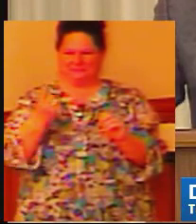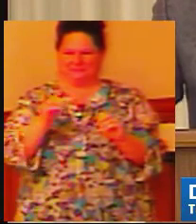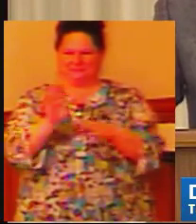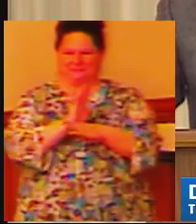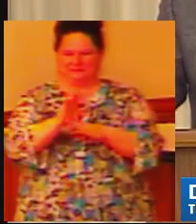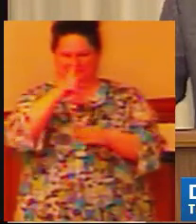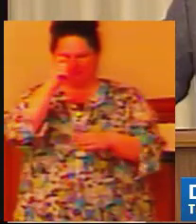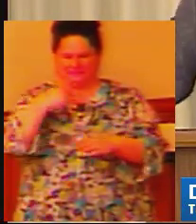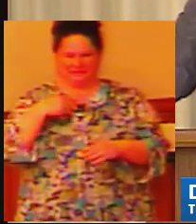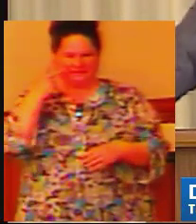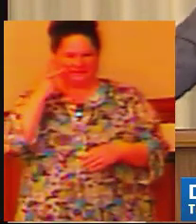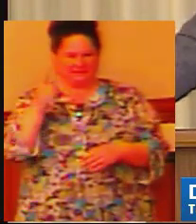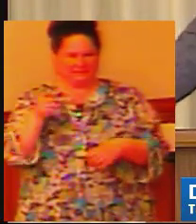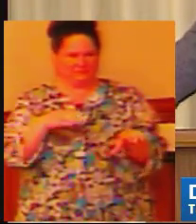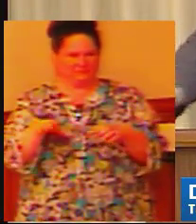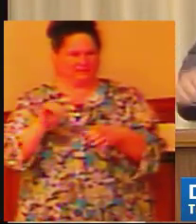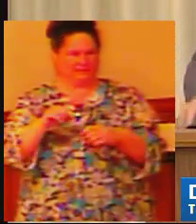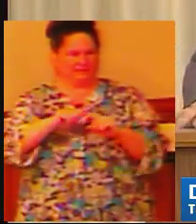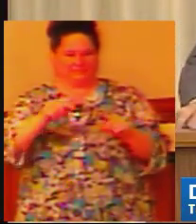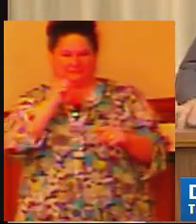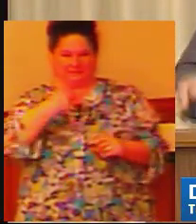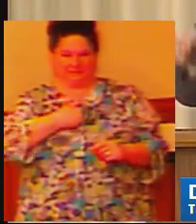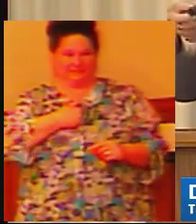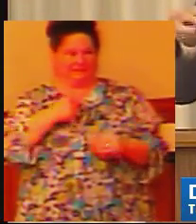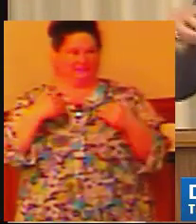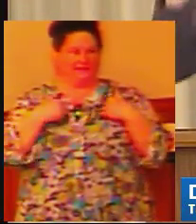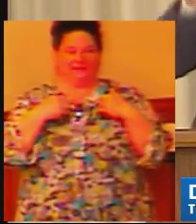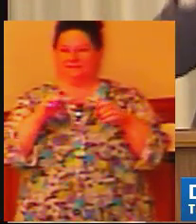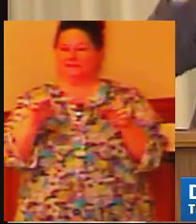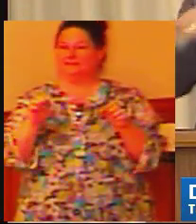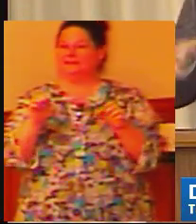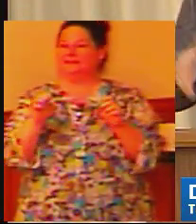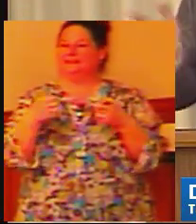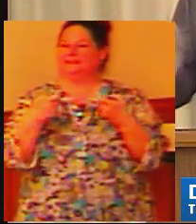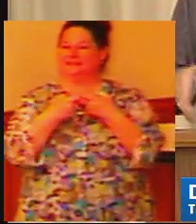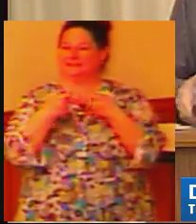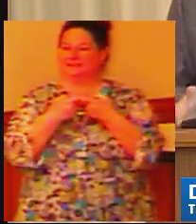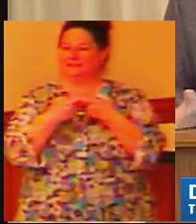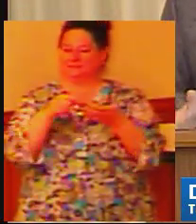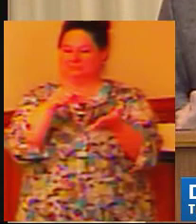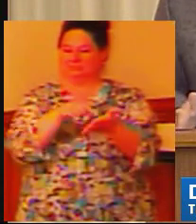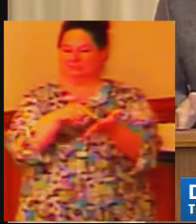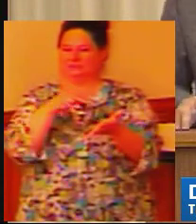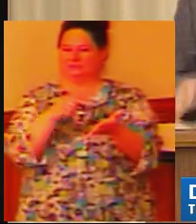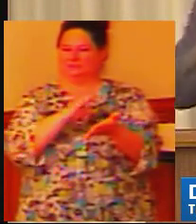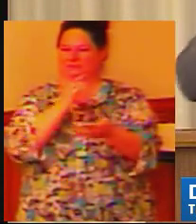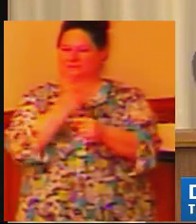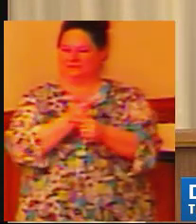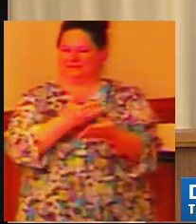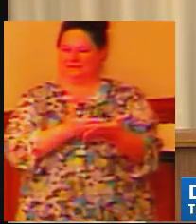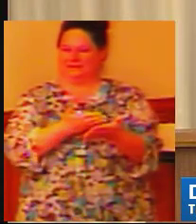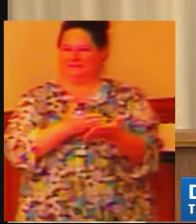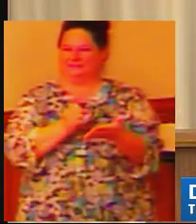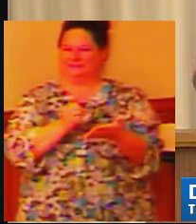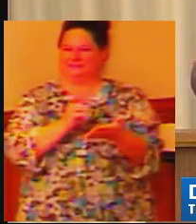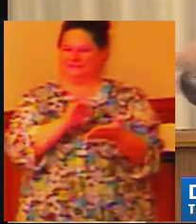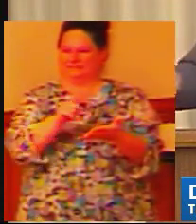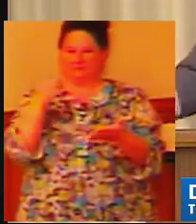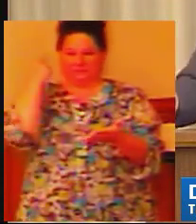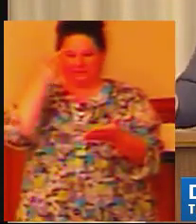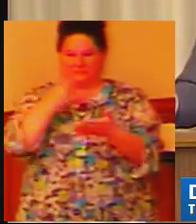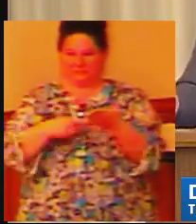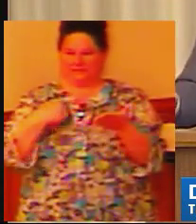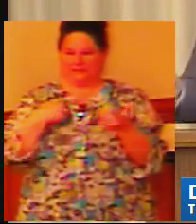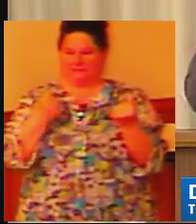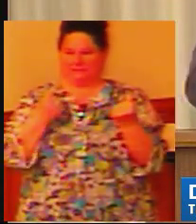I've seen him do that, but not me. I got the electronic thing where I push, and it goes right to it. So if you're wondering what I'm doing, that's